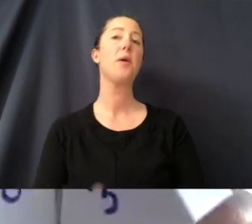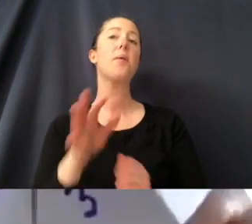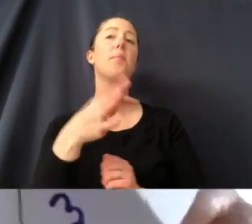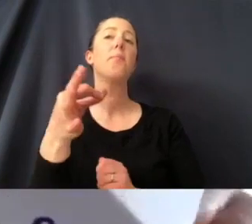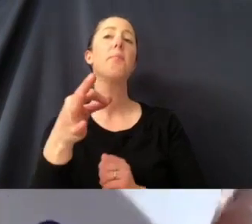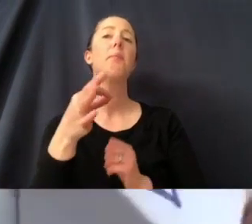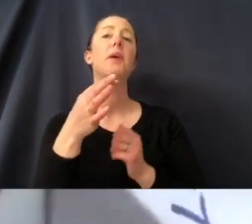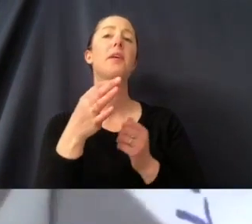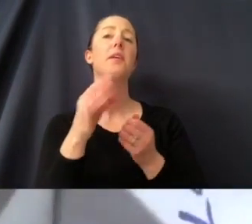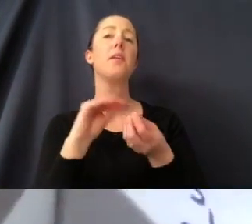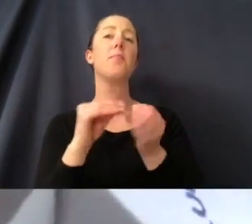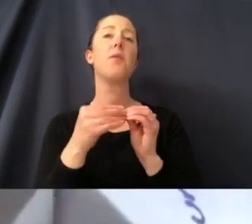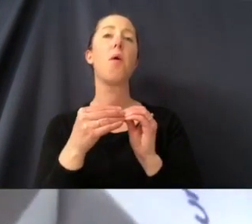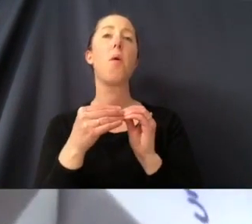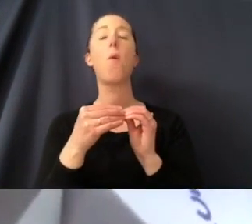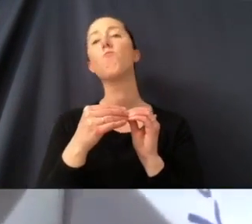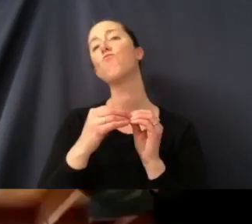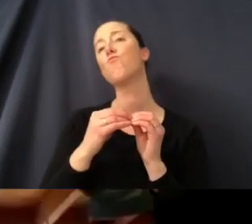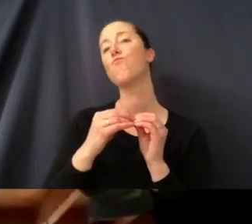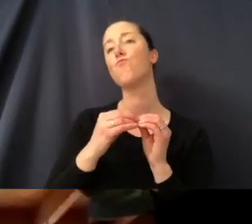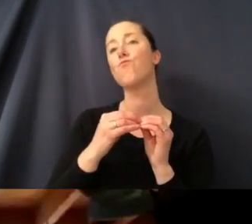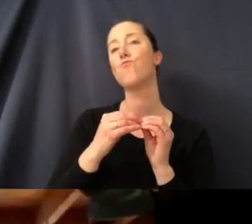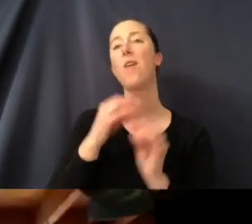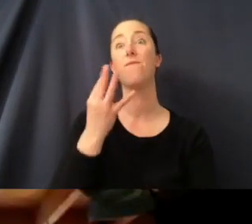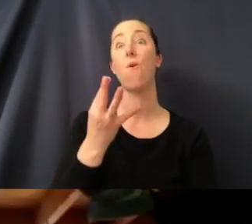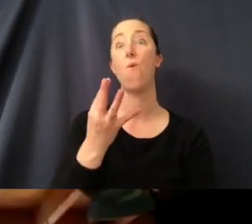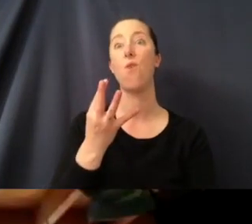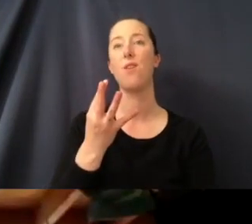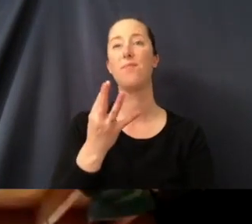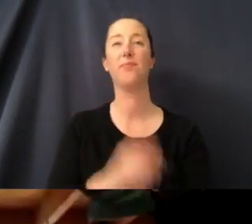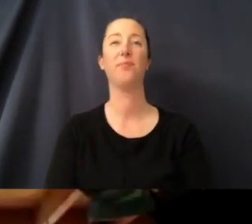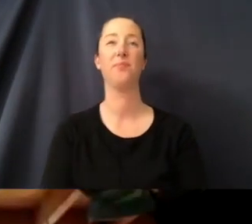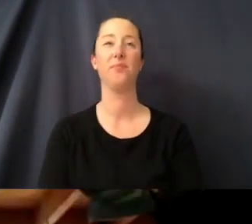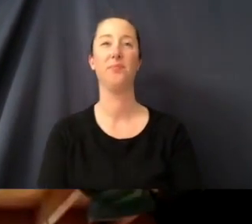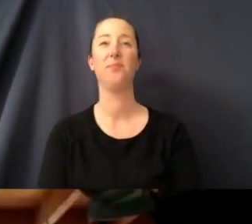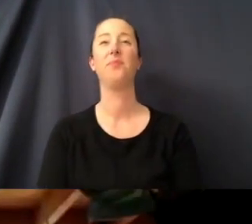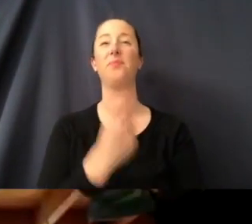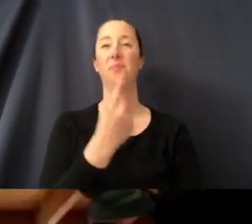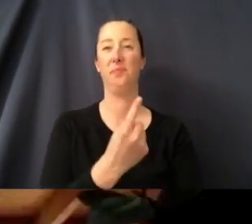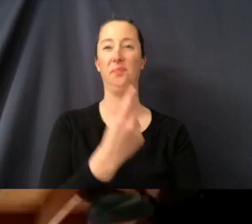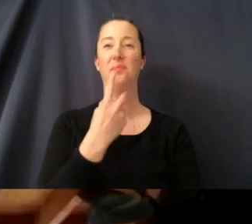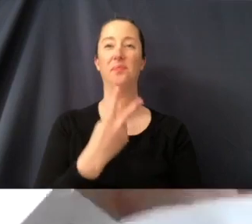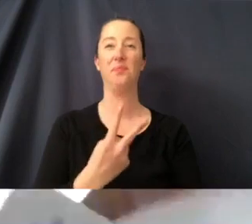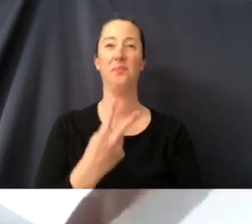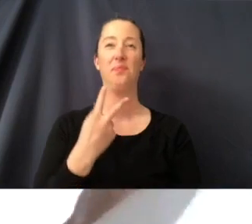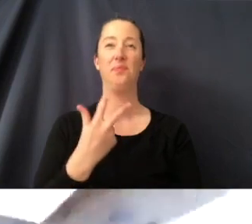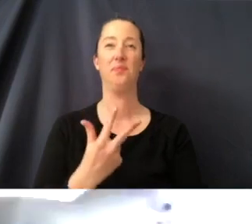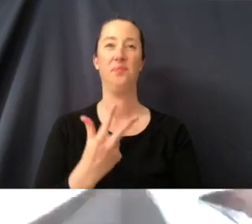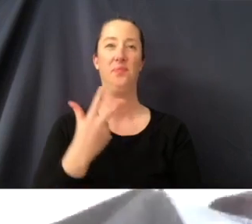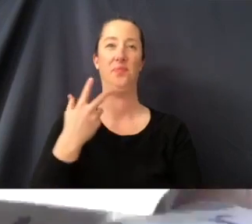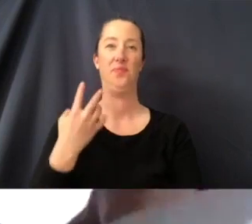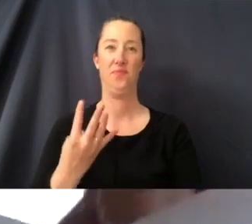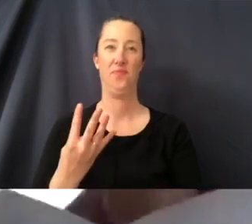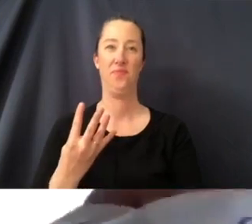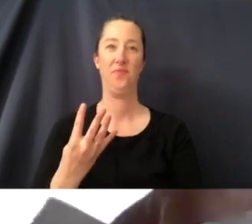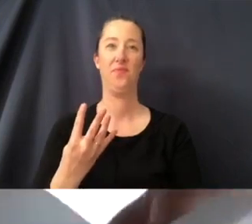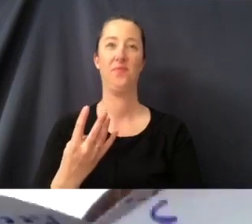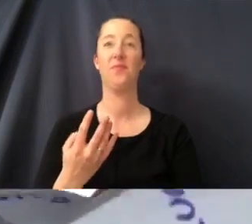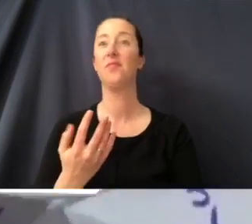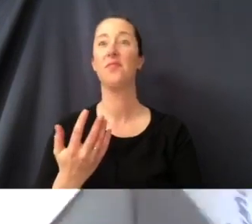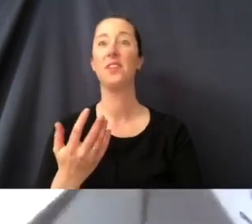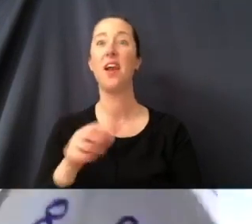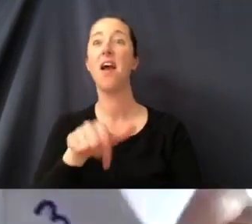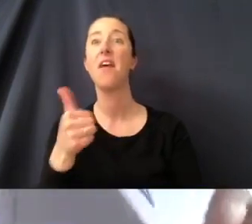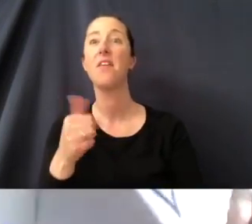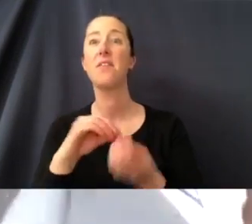RISEANDSHINE. All right, pick a number. I'm going to go with number 4. 1, 2, 3,